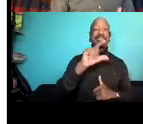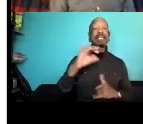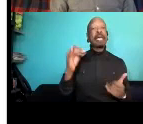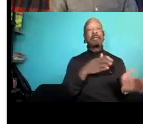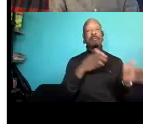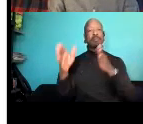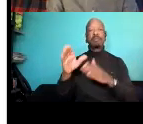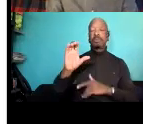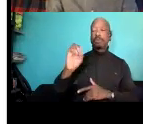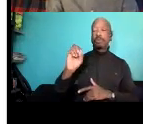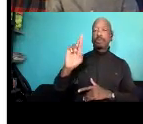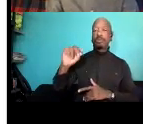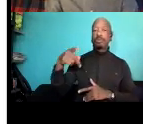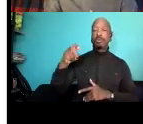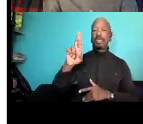corporations.